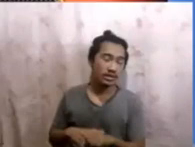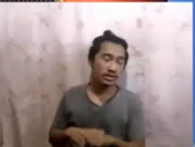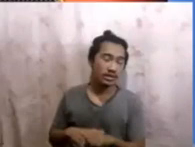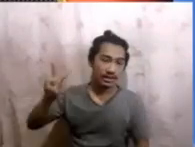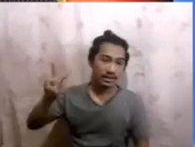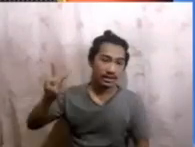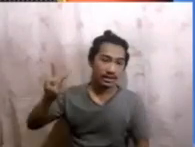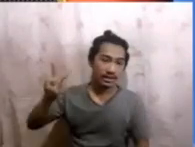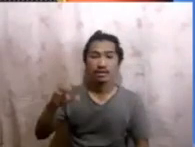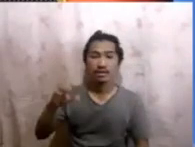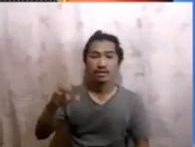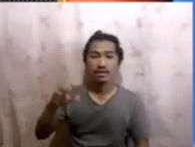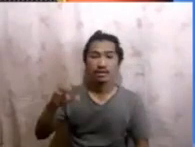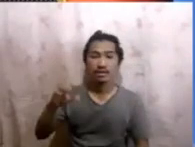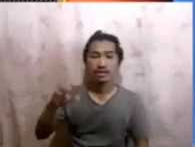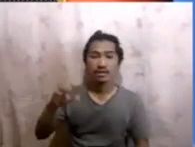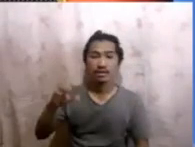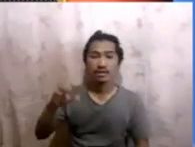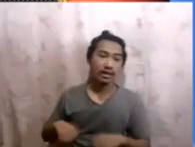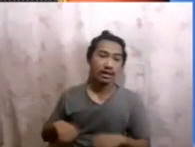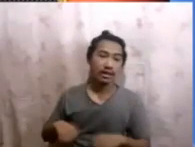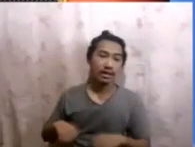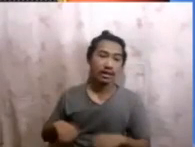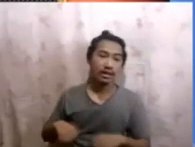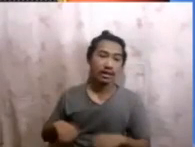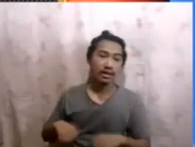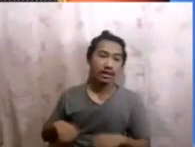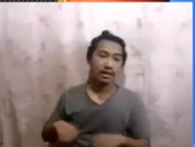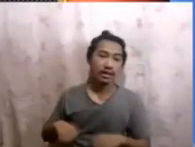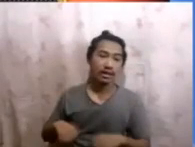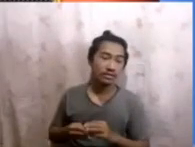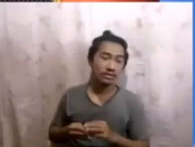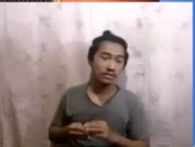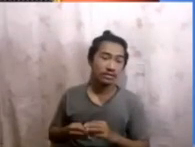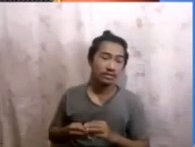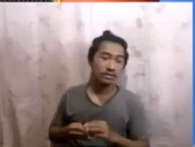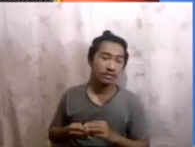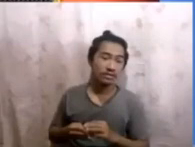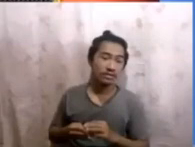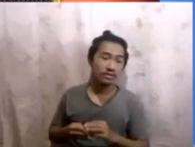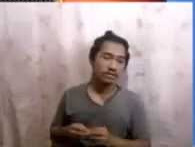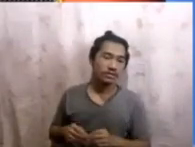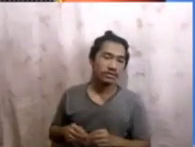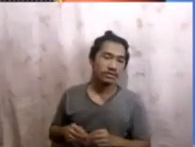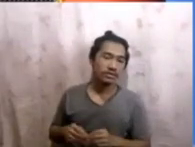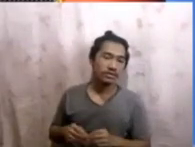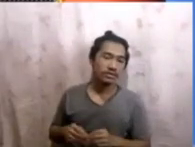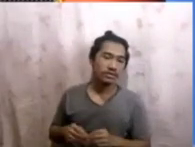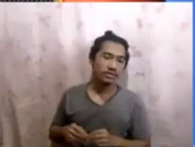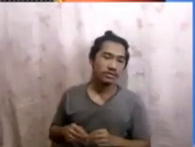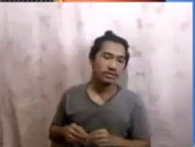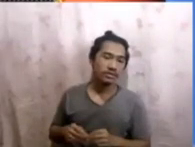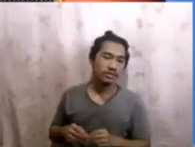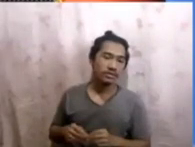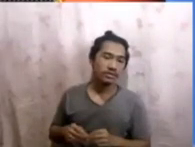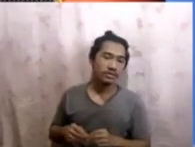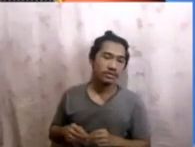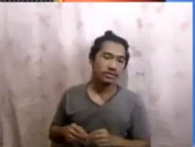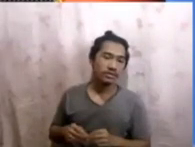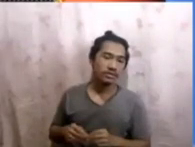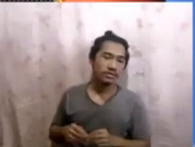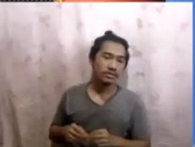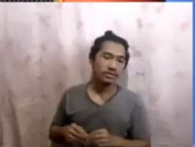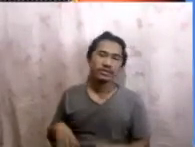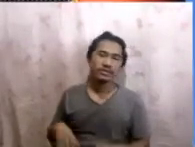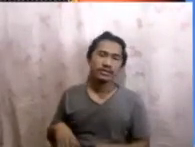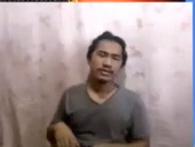like. So also, you will be hearing some issues on anti-illegal recruitment